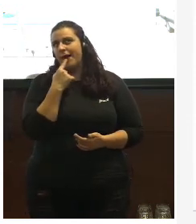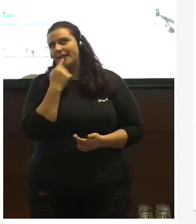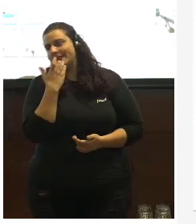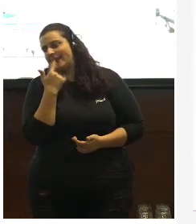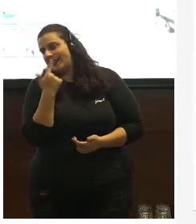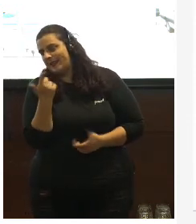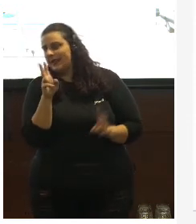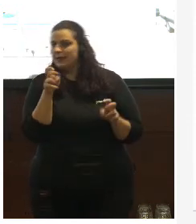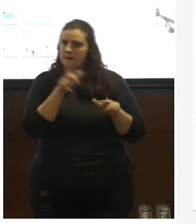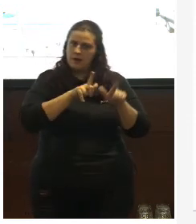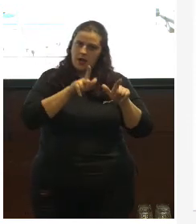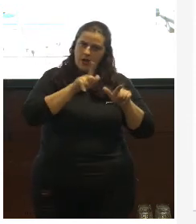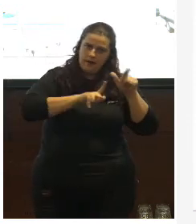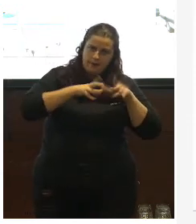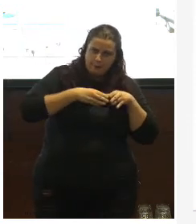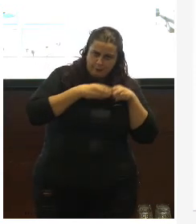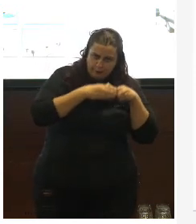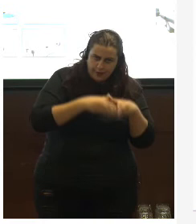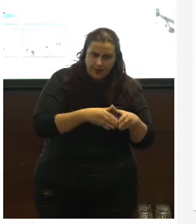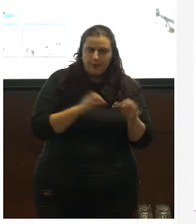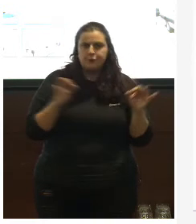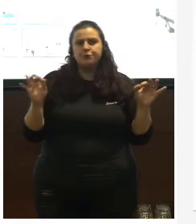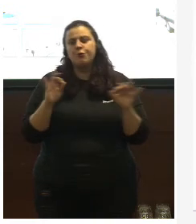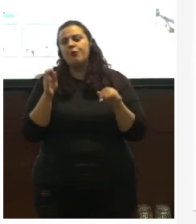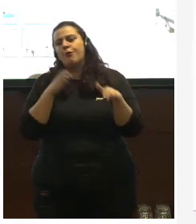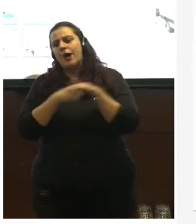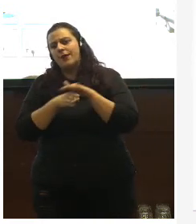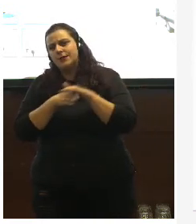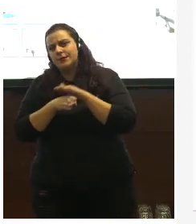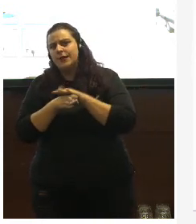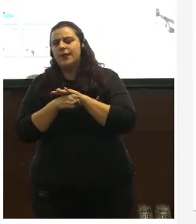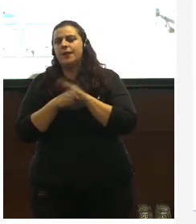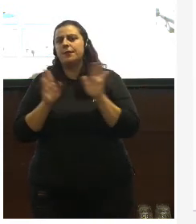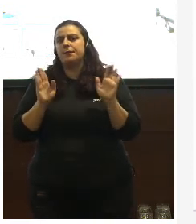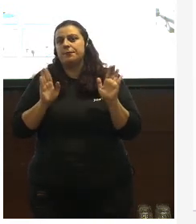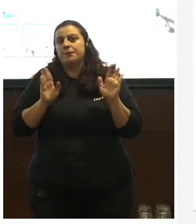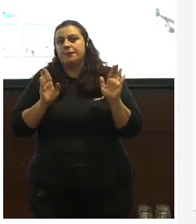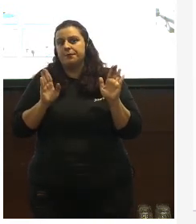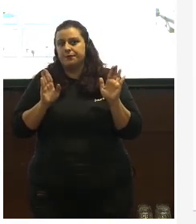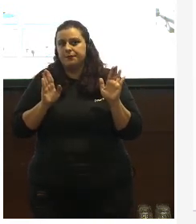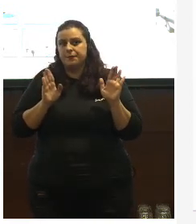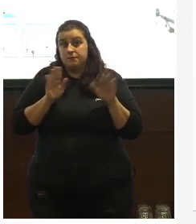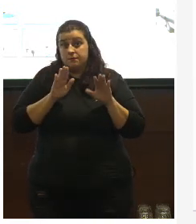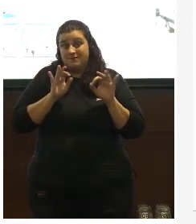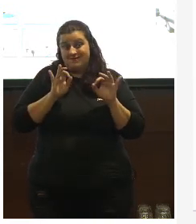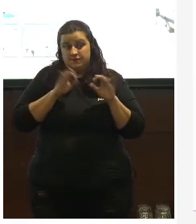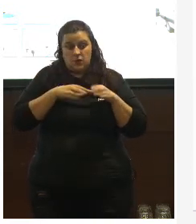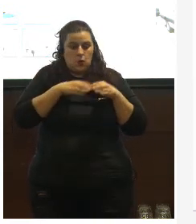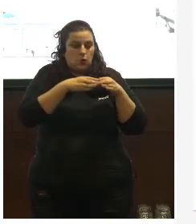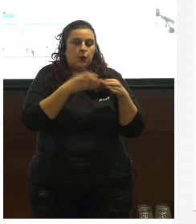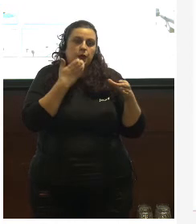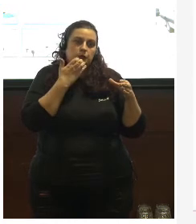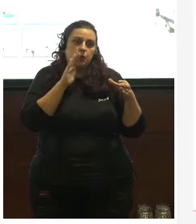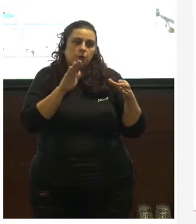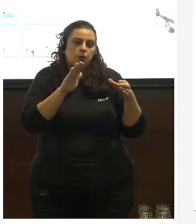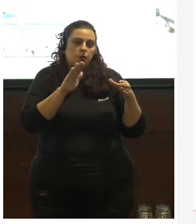the accessible tourism business in general. For cruises, for example, in Naples, I again agree with